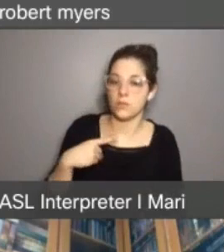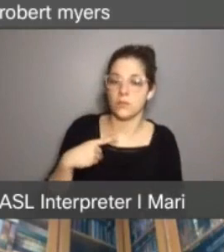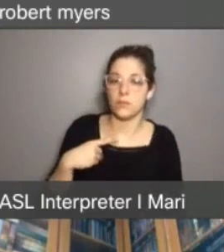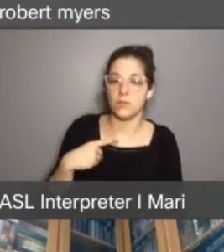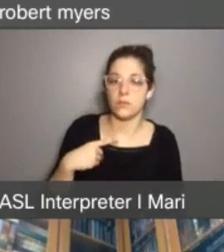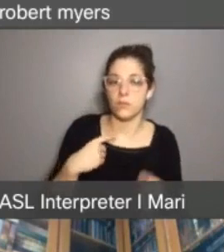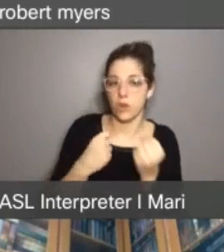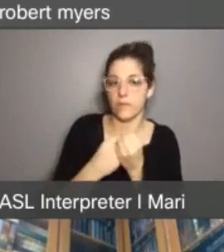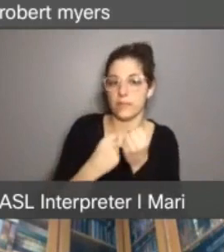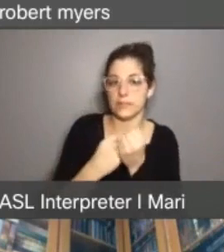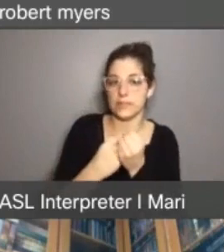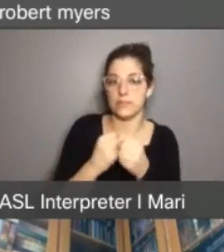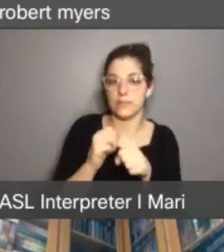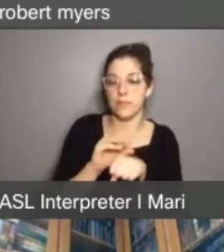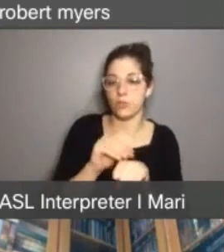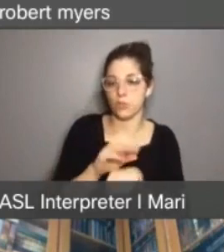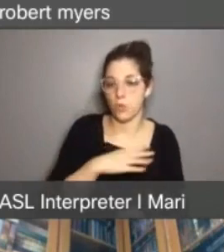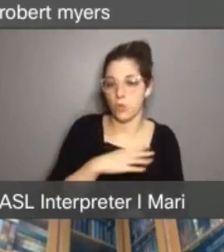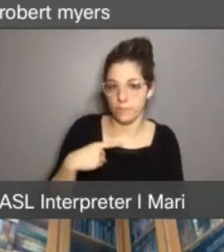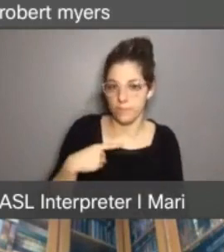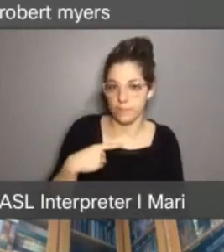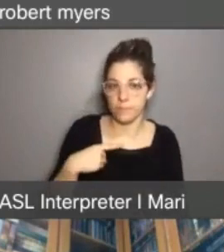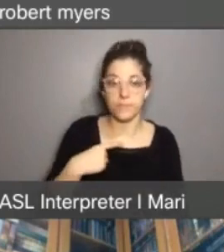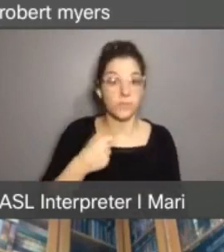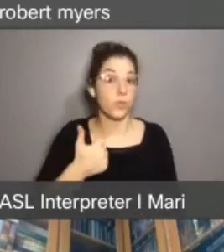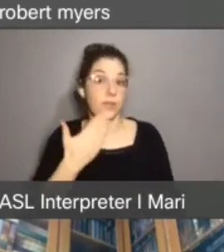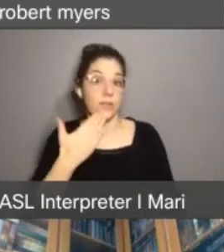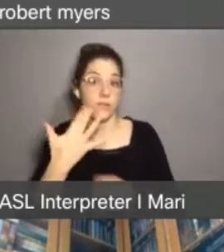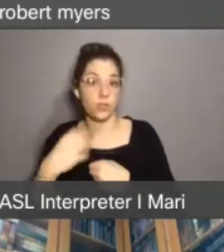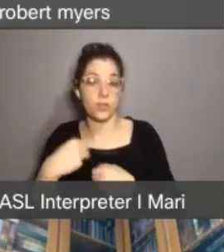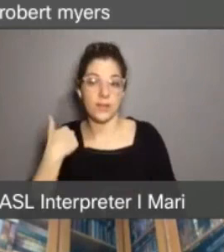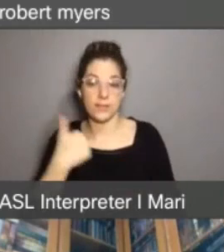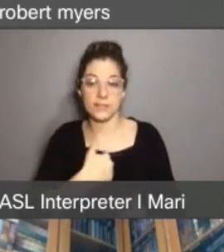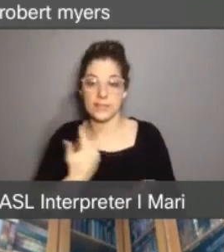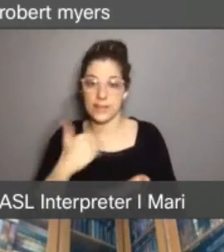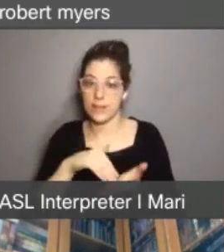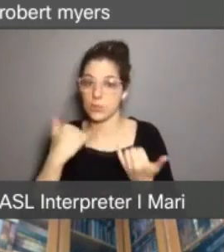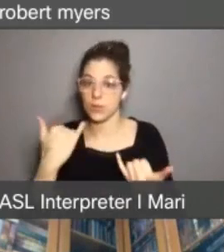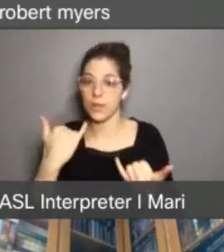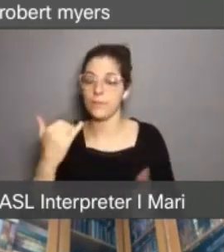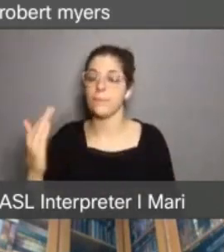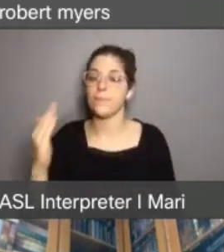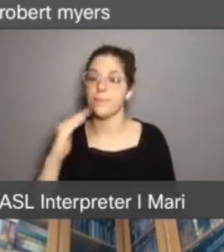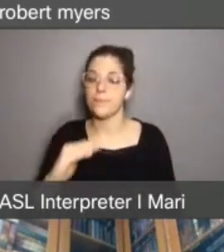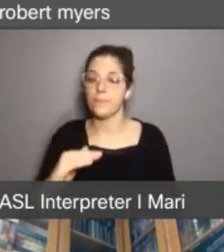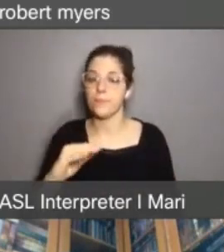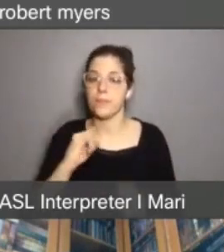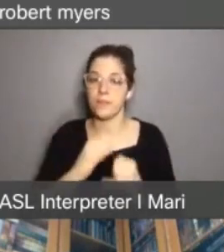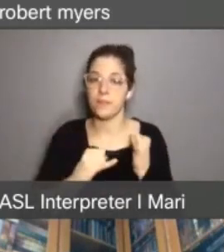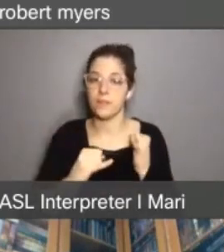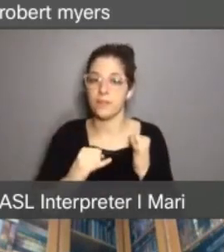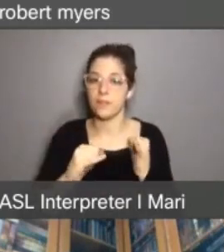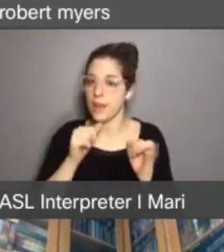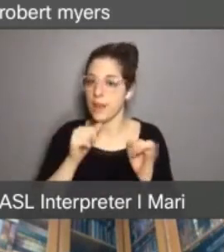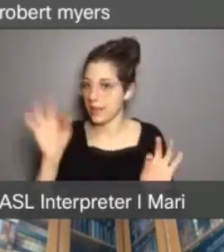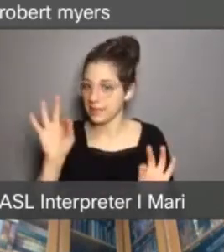Advocates Advisory Board. Wonderful. Thanks for joining us again today. And last but